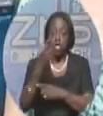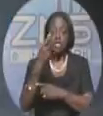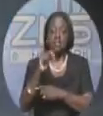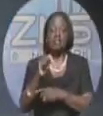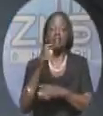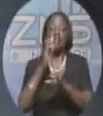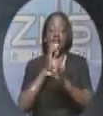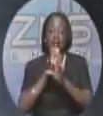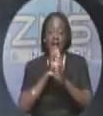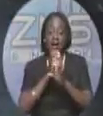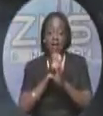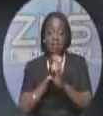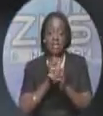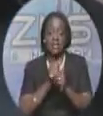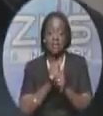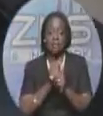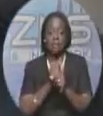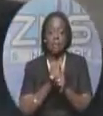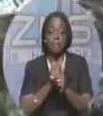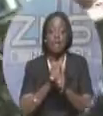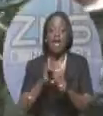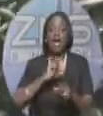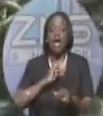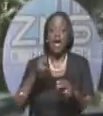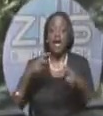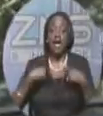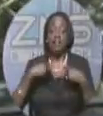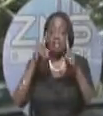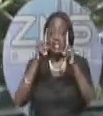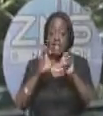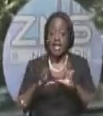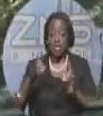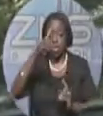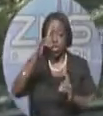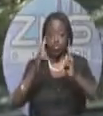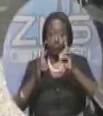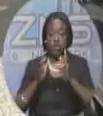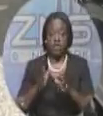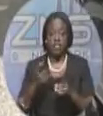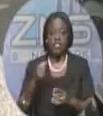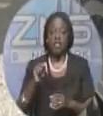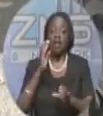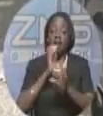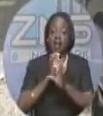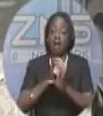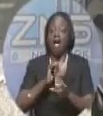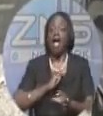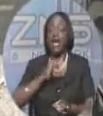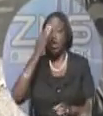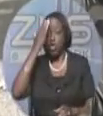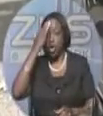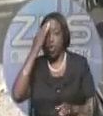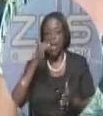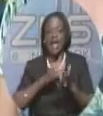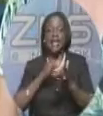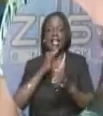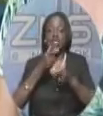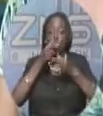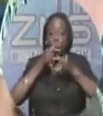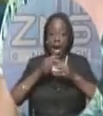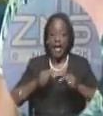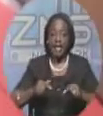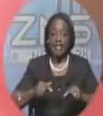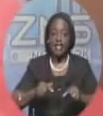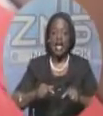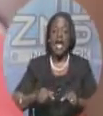some of the family islands. So I've test driven the car myself, so I know that it's reliable, I know that it's quiet, I know that